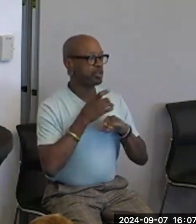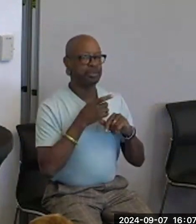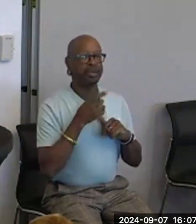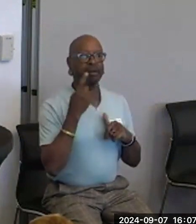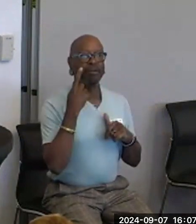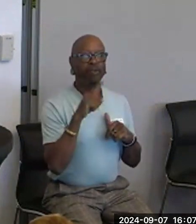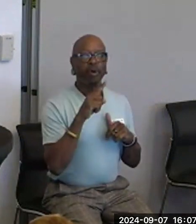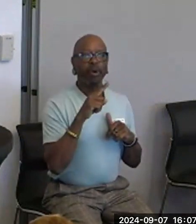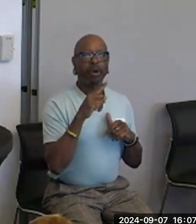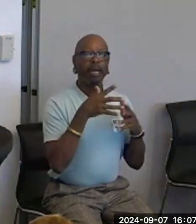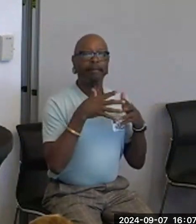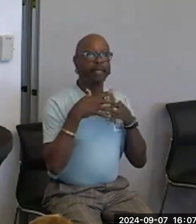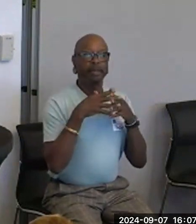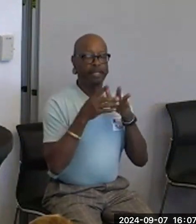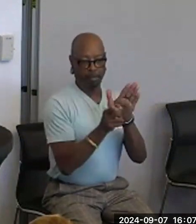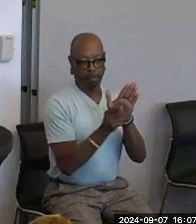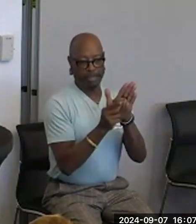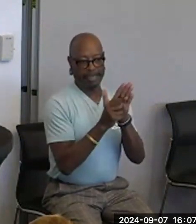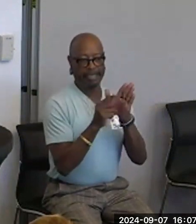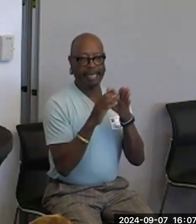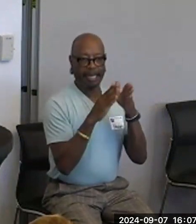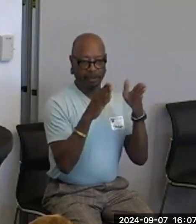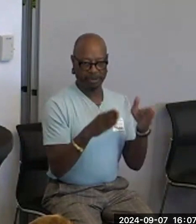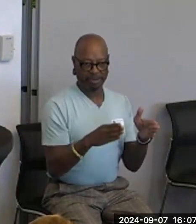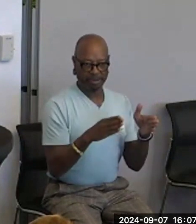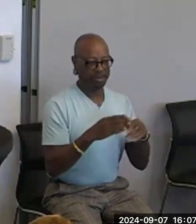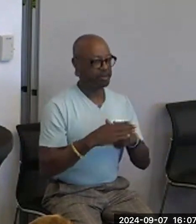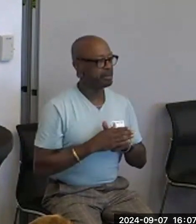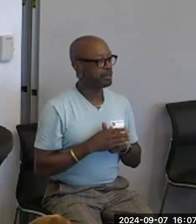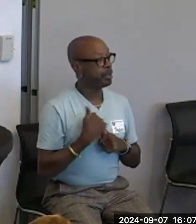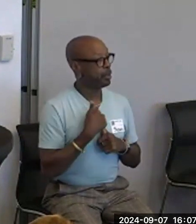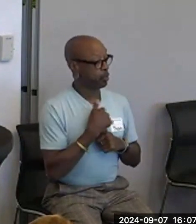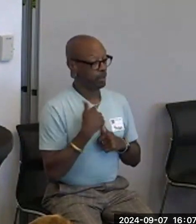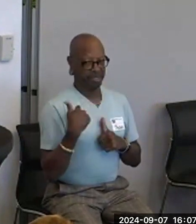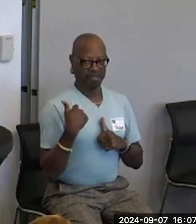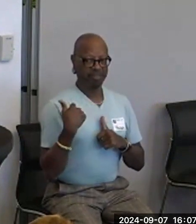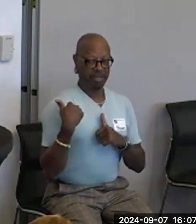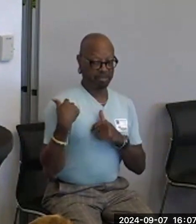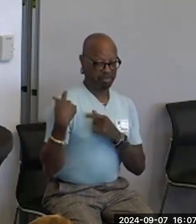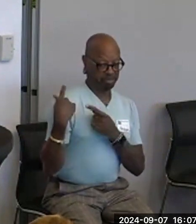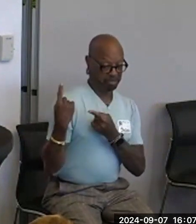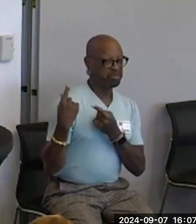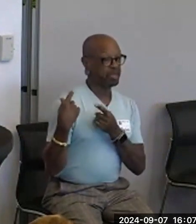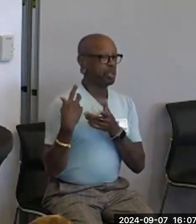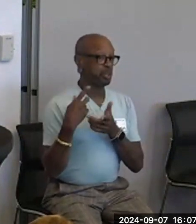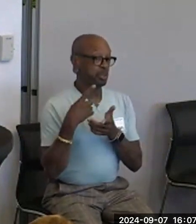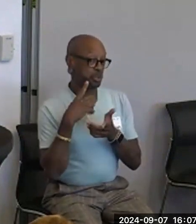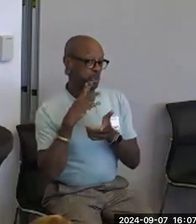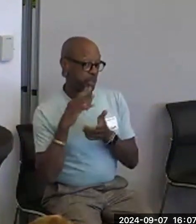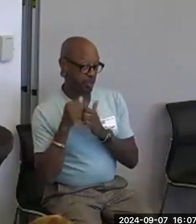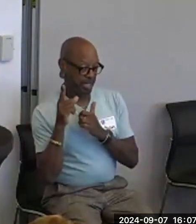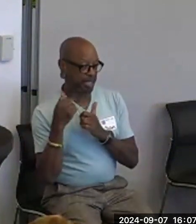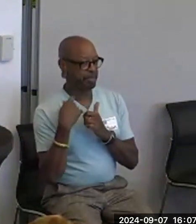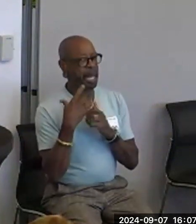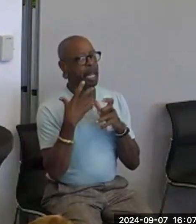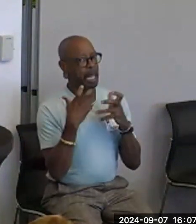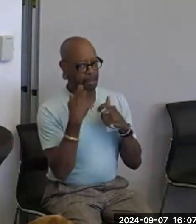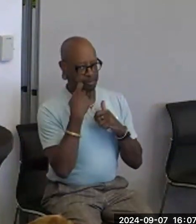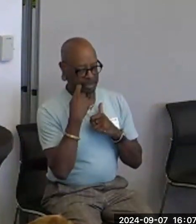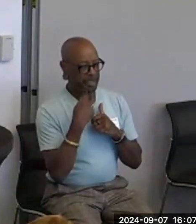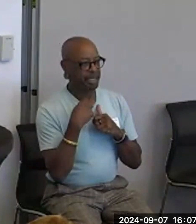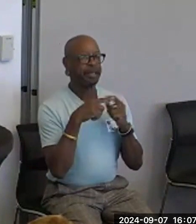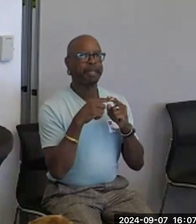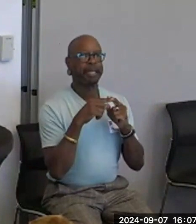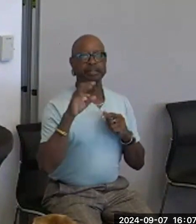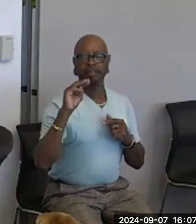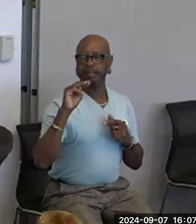American Printing House. And we've been talking with him, we in the Mad Lab have been speaking with him a lot lately about the